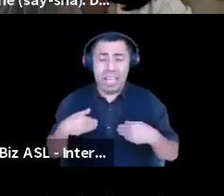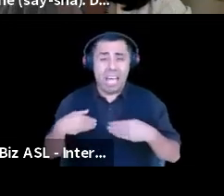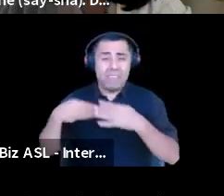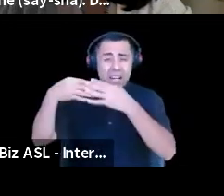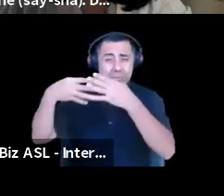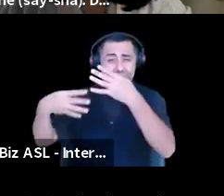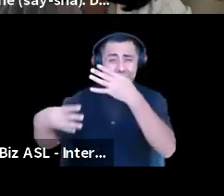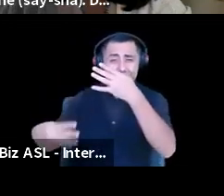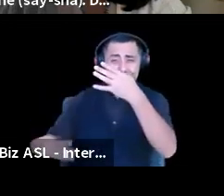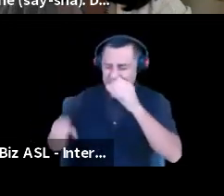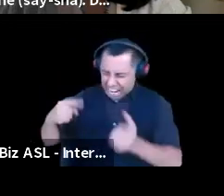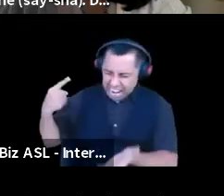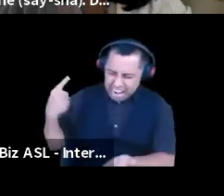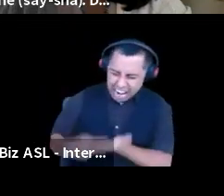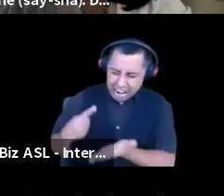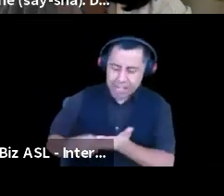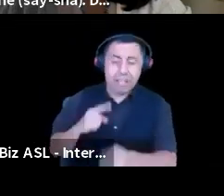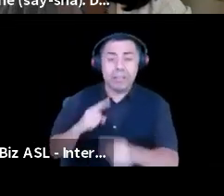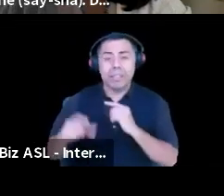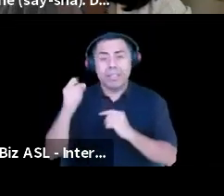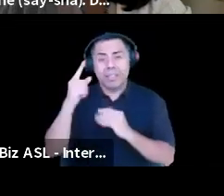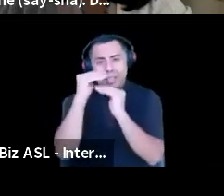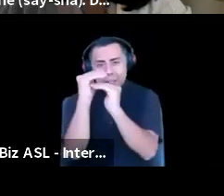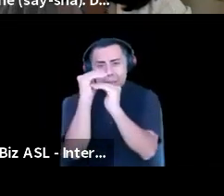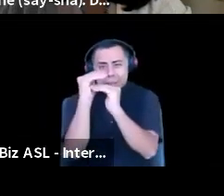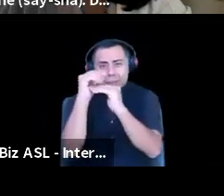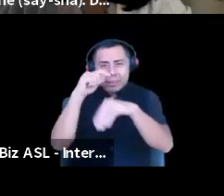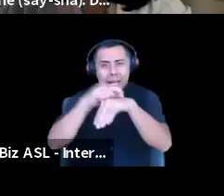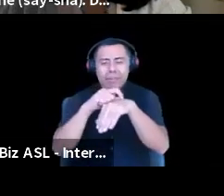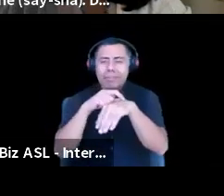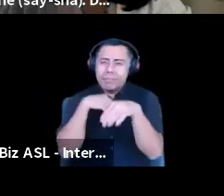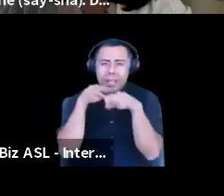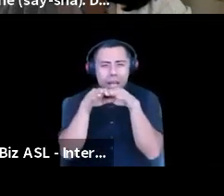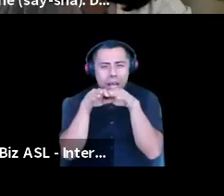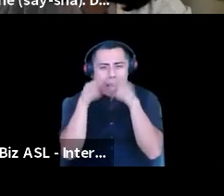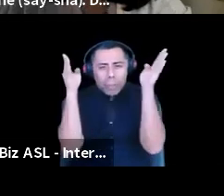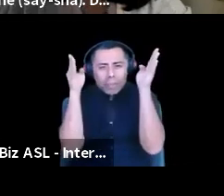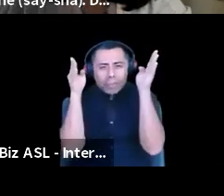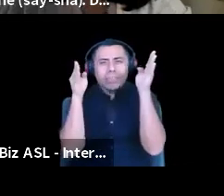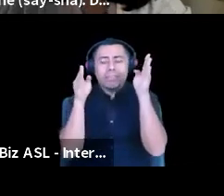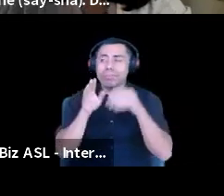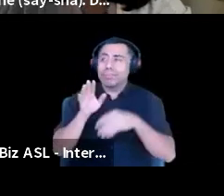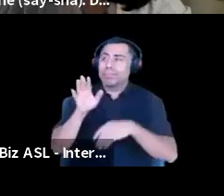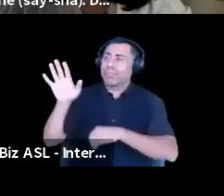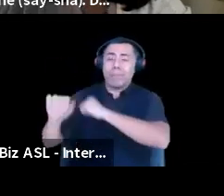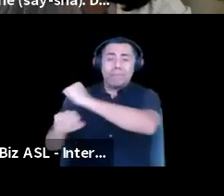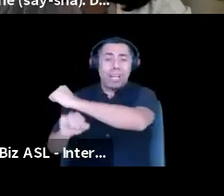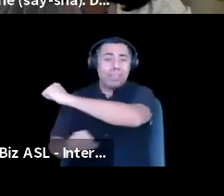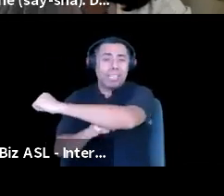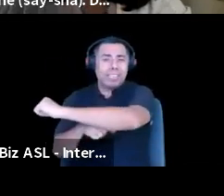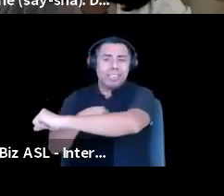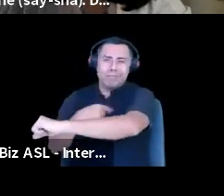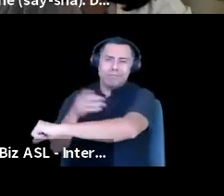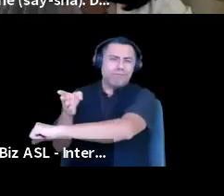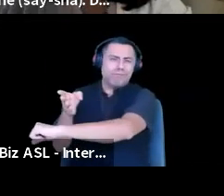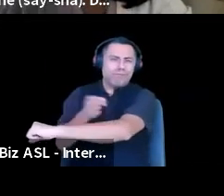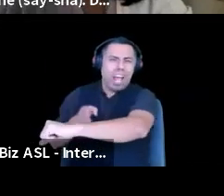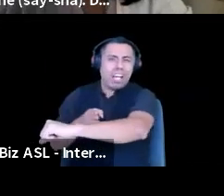want to just crack the foundation a little bit and start. And I hope this is, you know, what I always say with my plays, the point of my